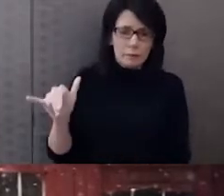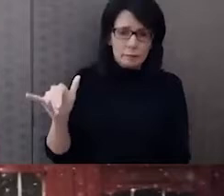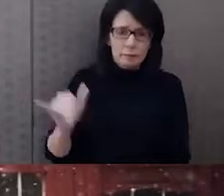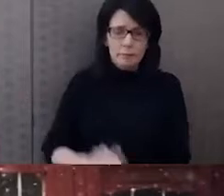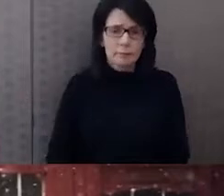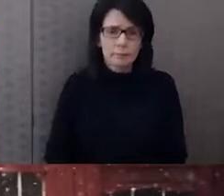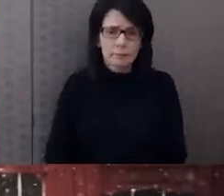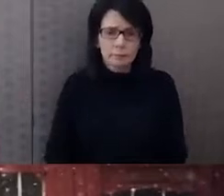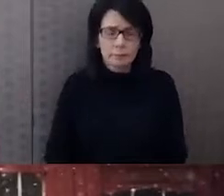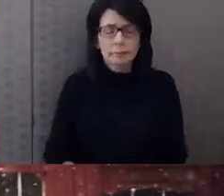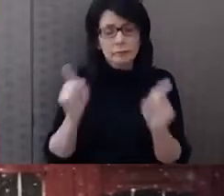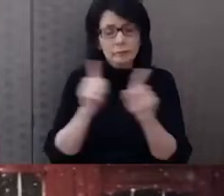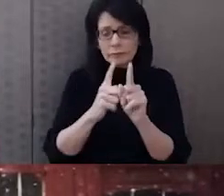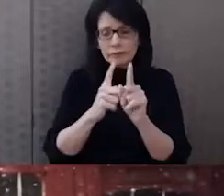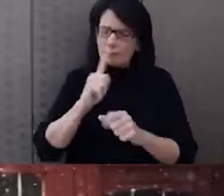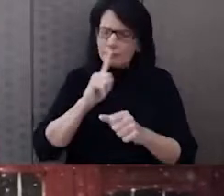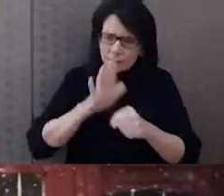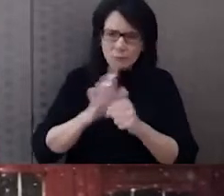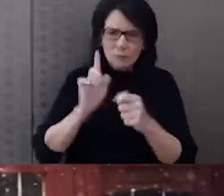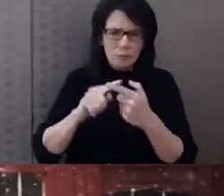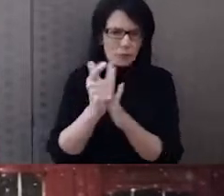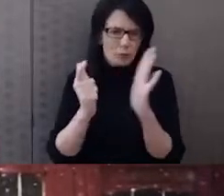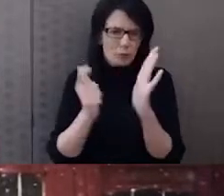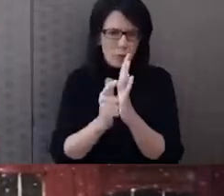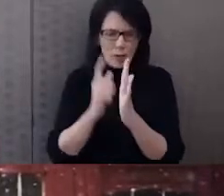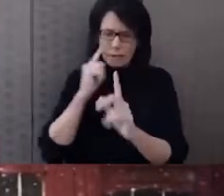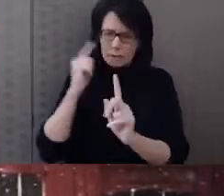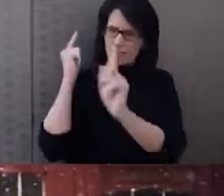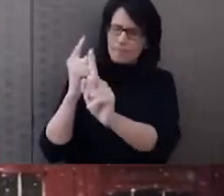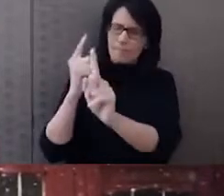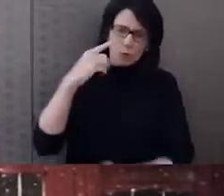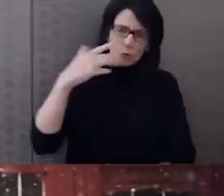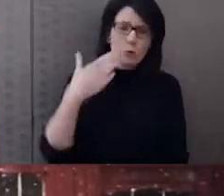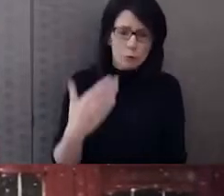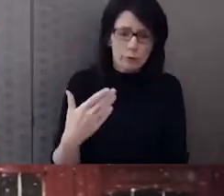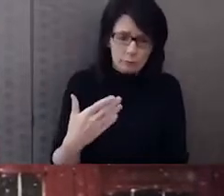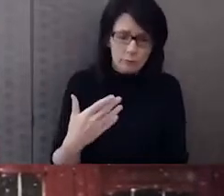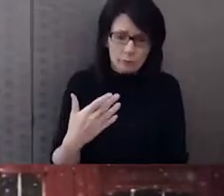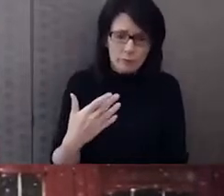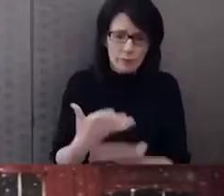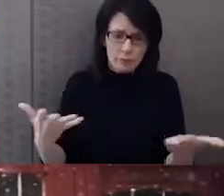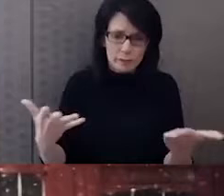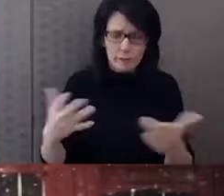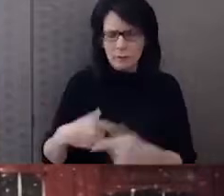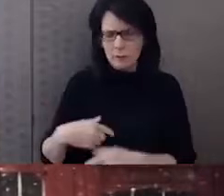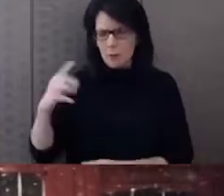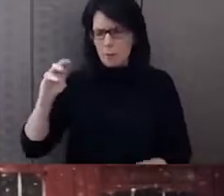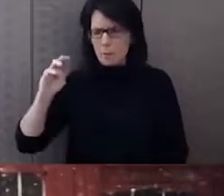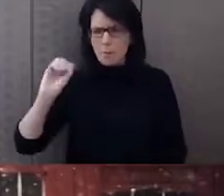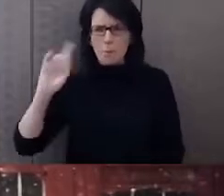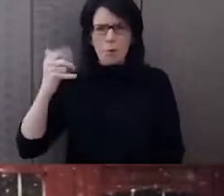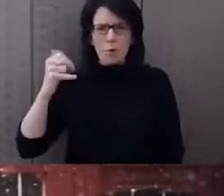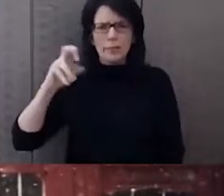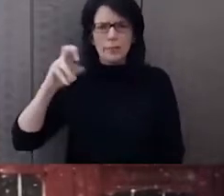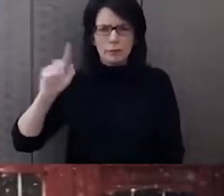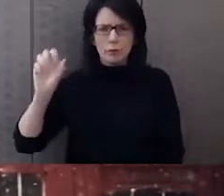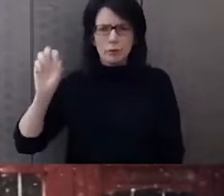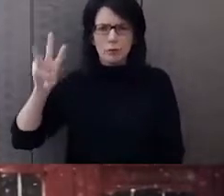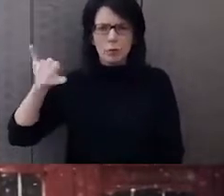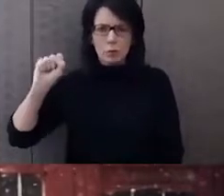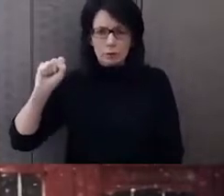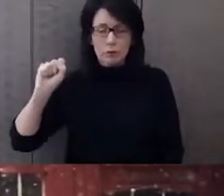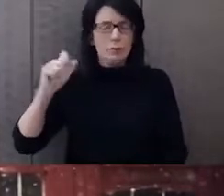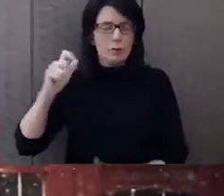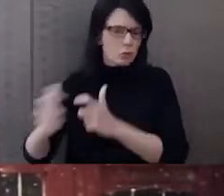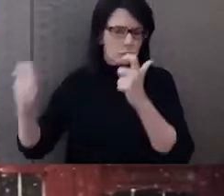law as a force for good. Jamie is chair of Morgan Lewis, the largest law firm in the world led by a woman, and she is